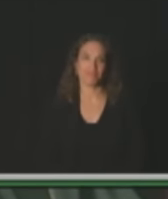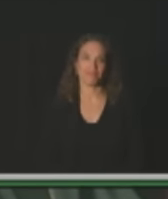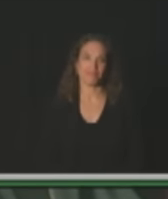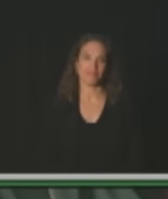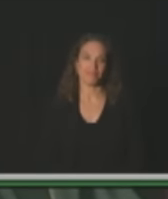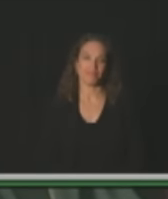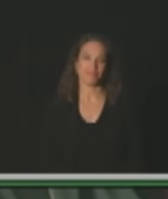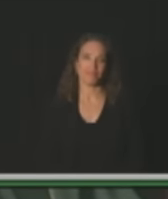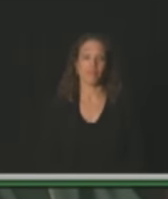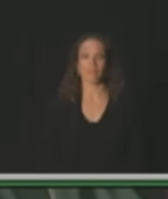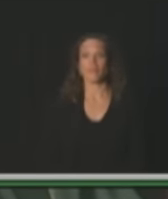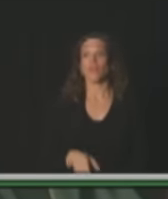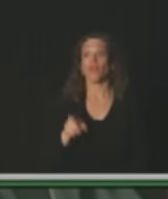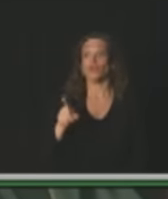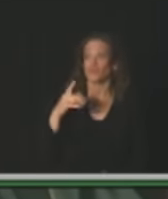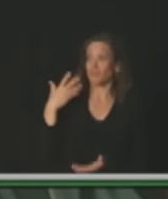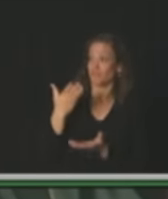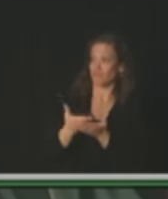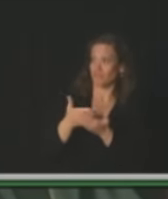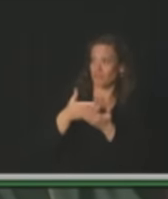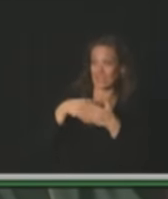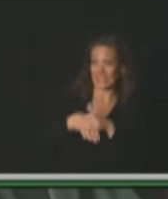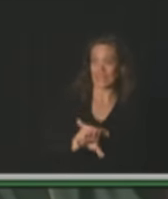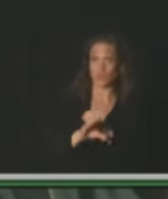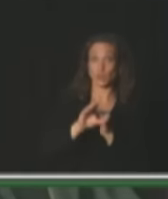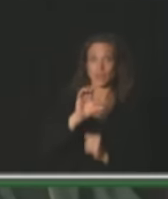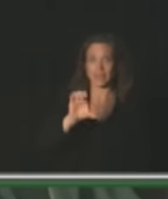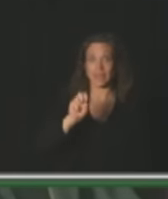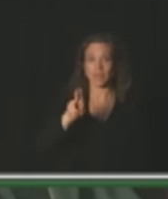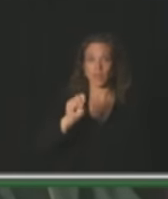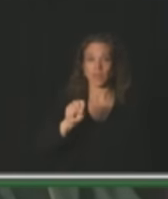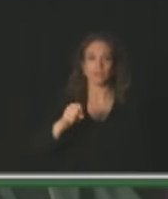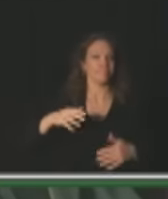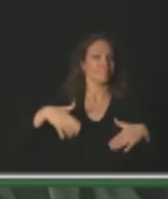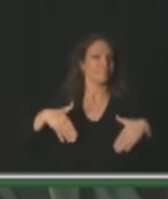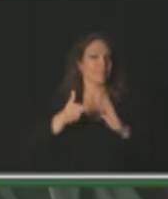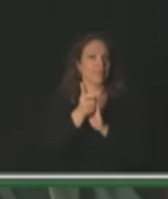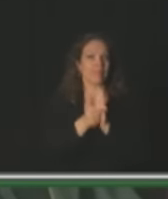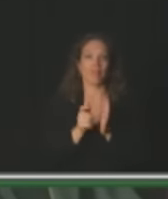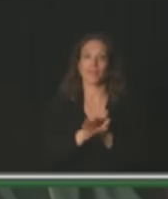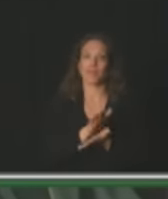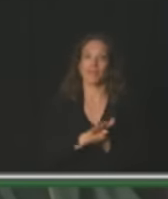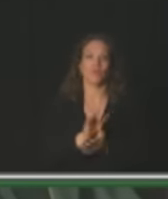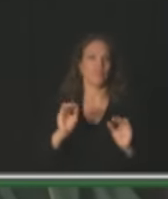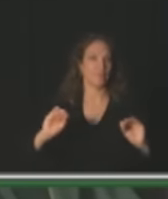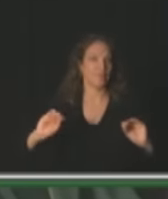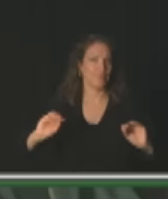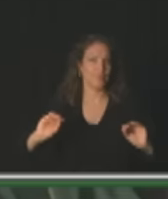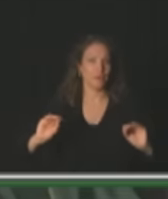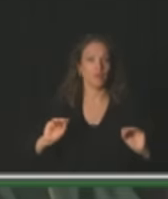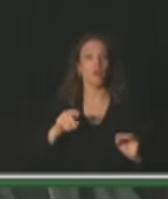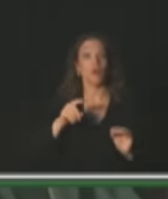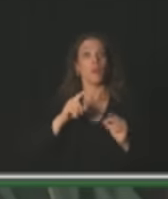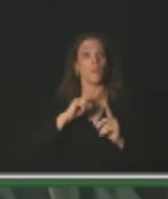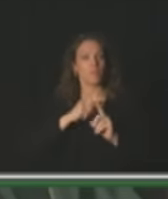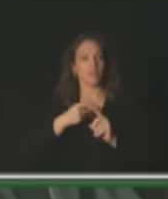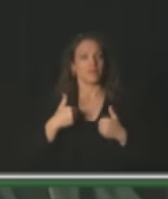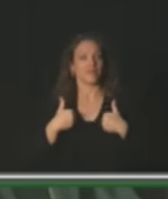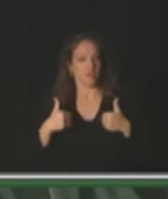When she came to Sac State, she was undocumented. She had a younger sister